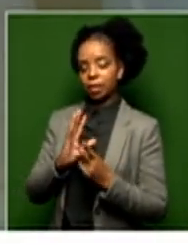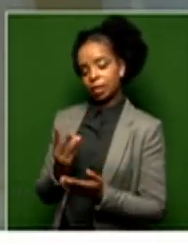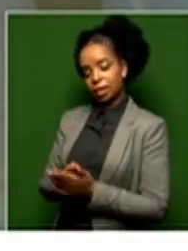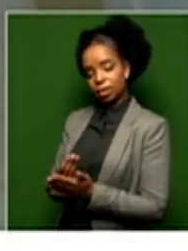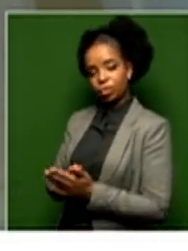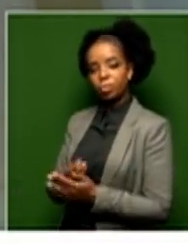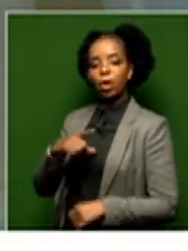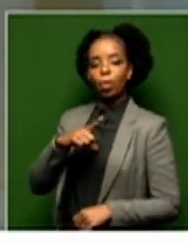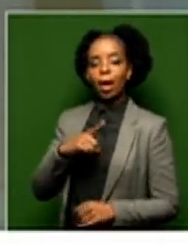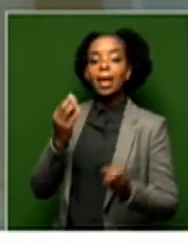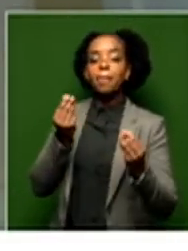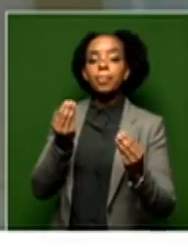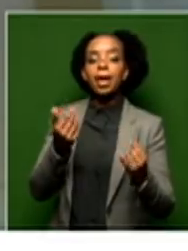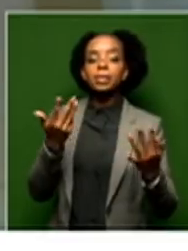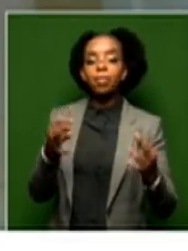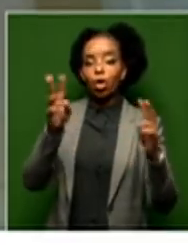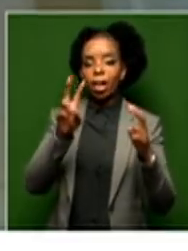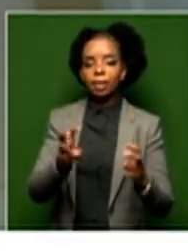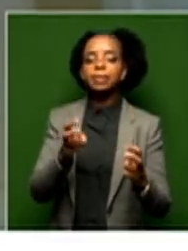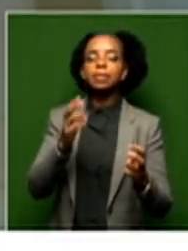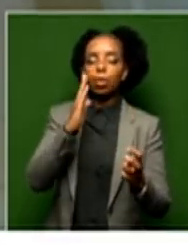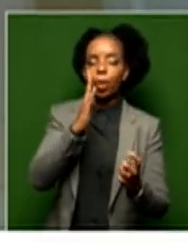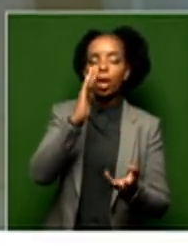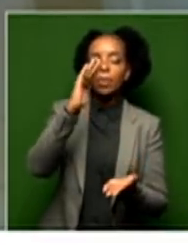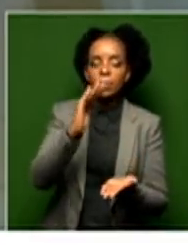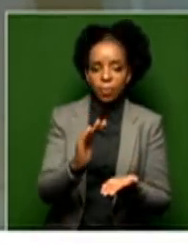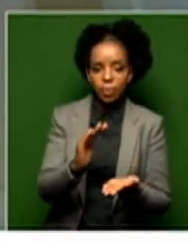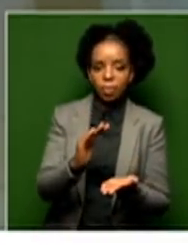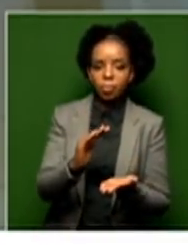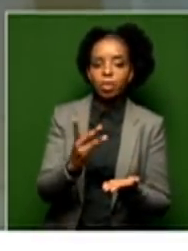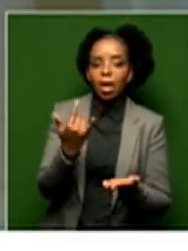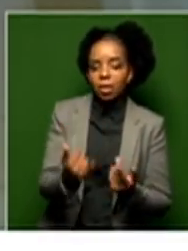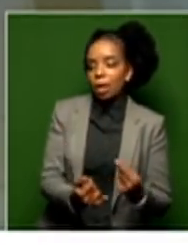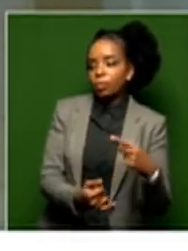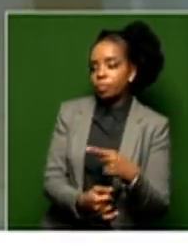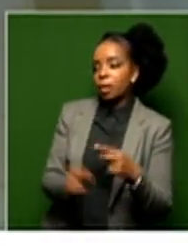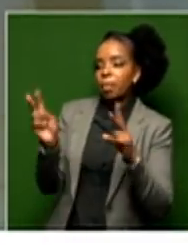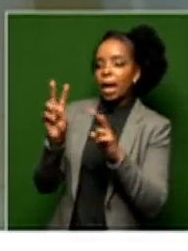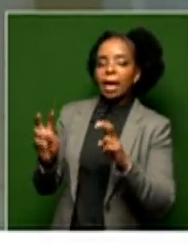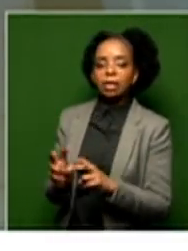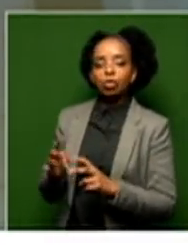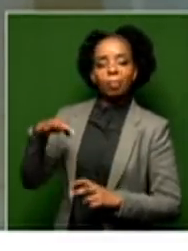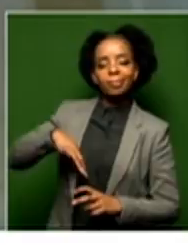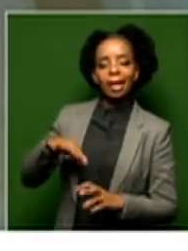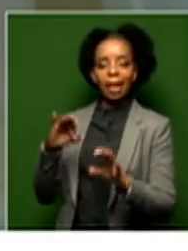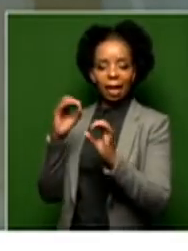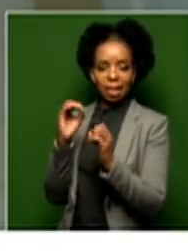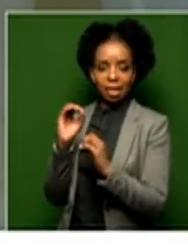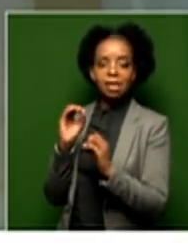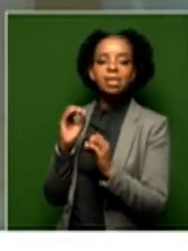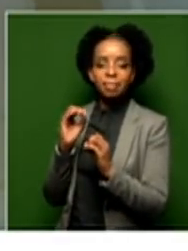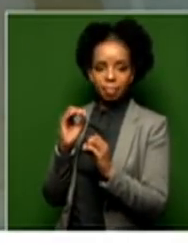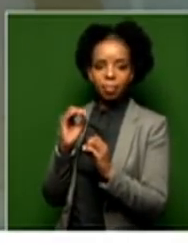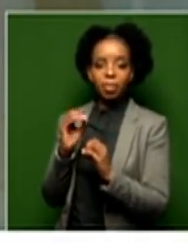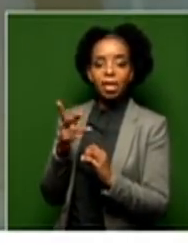the price of electricity. But it doesn't help Eskom's bottom line in any way if the IPPs